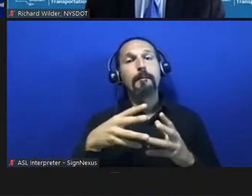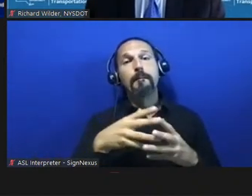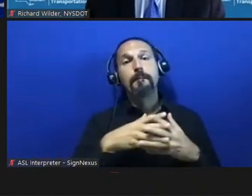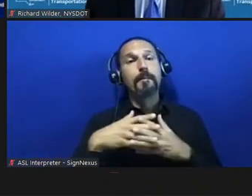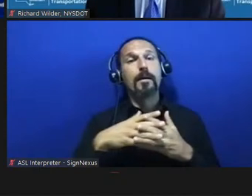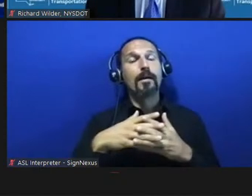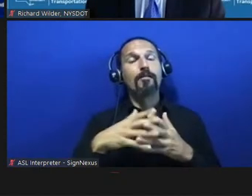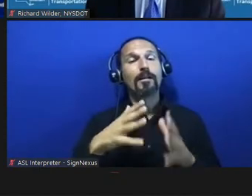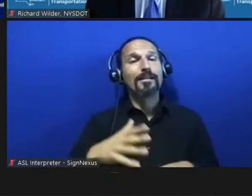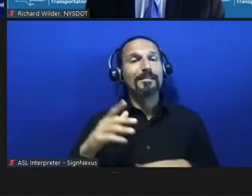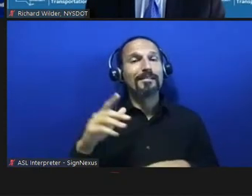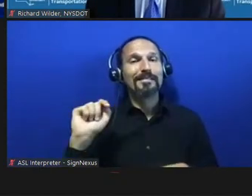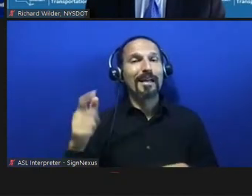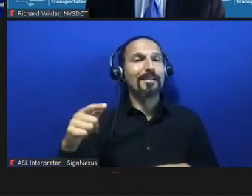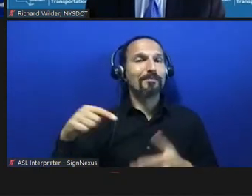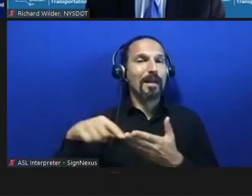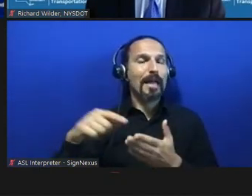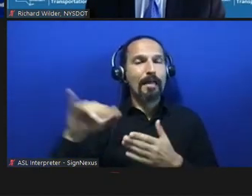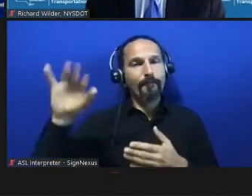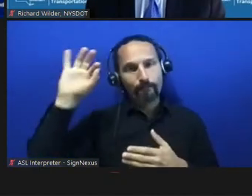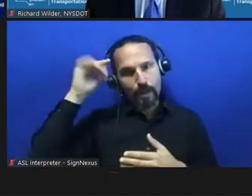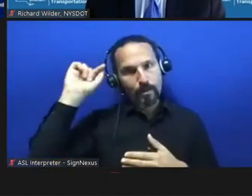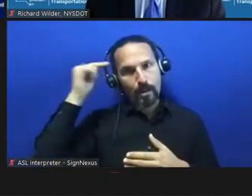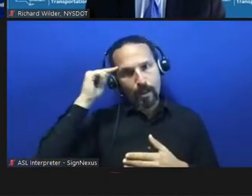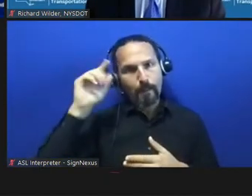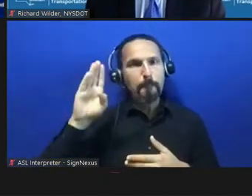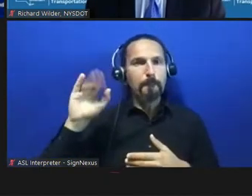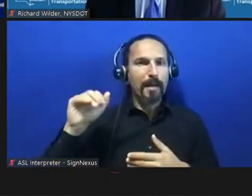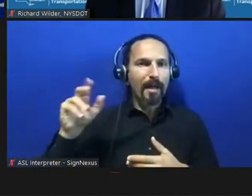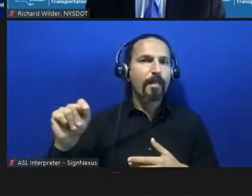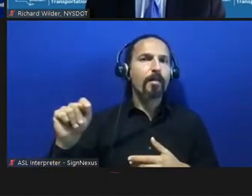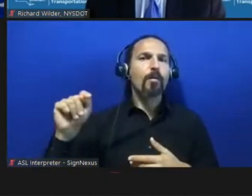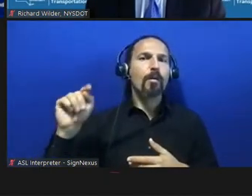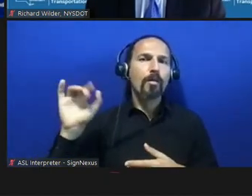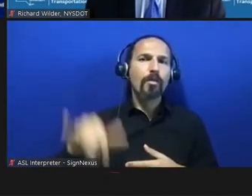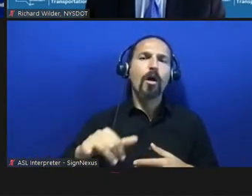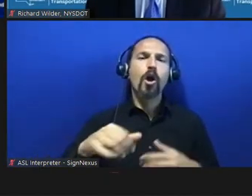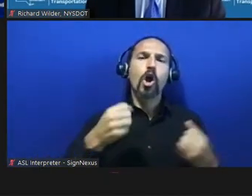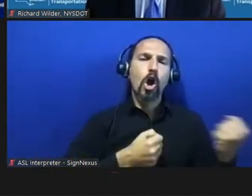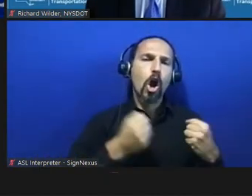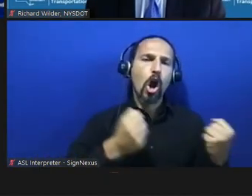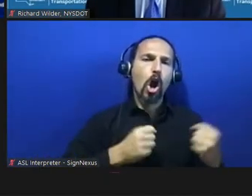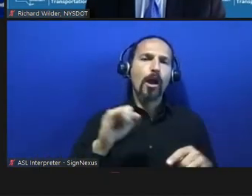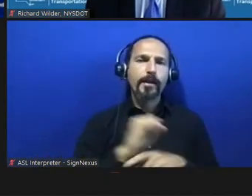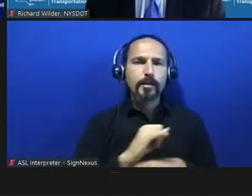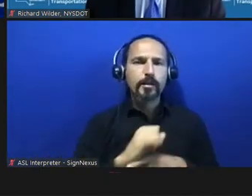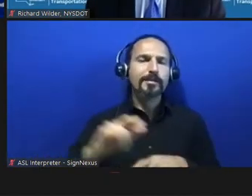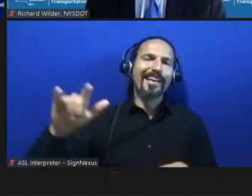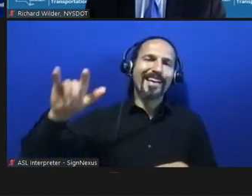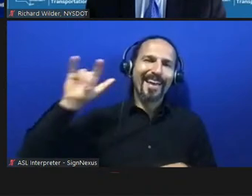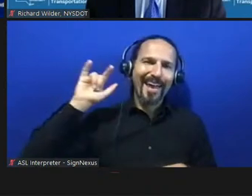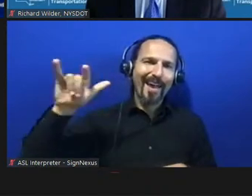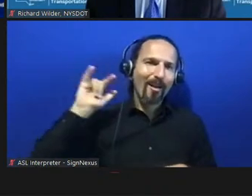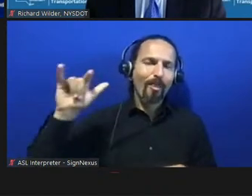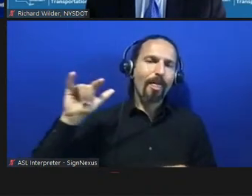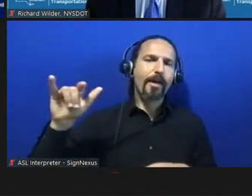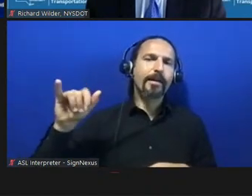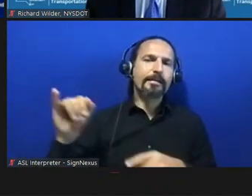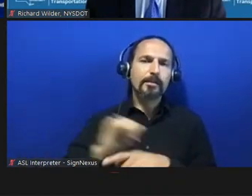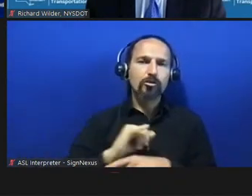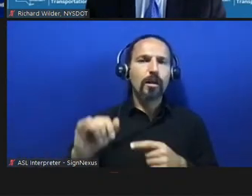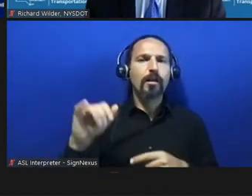taxpayer and federal government has bailed out the Auto industry the airline industry